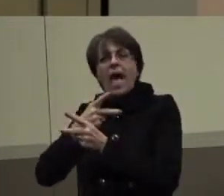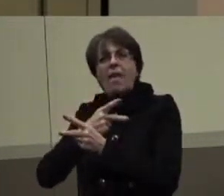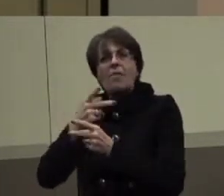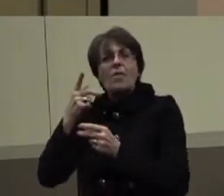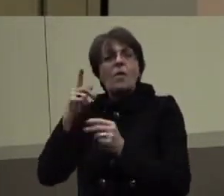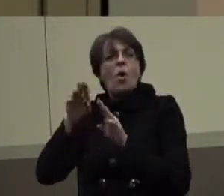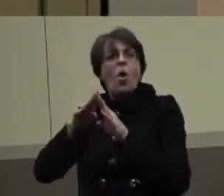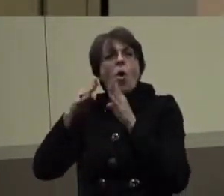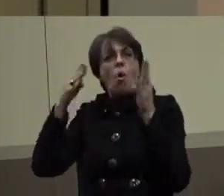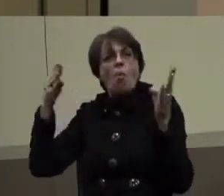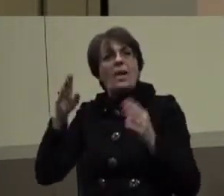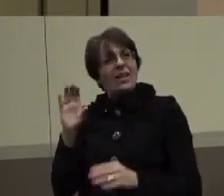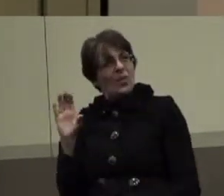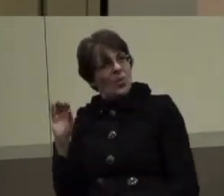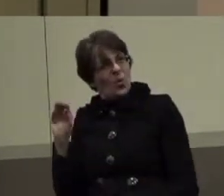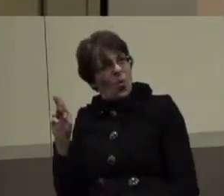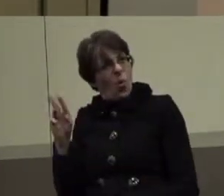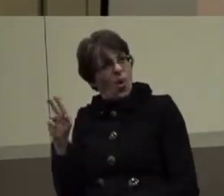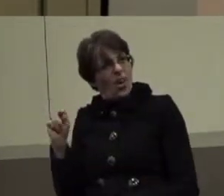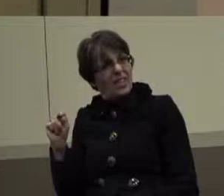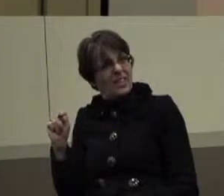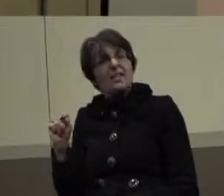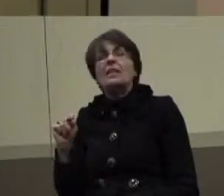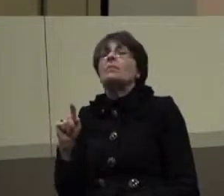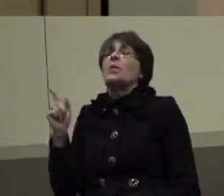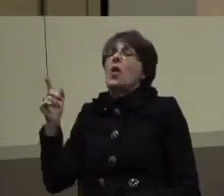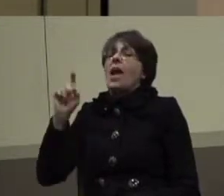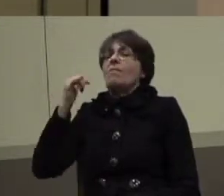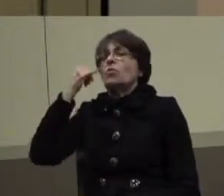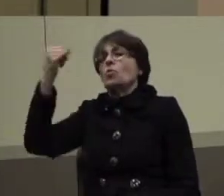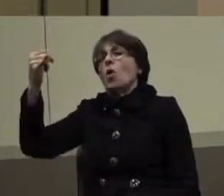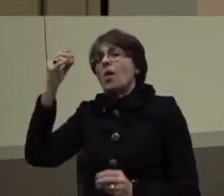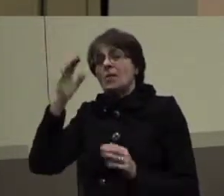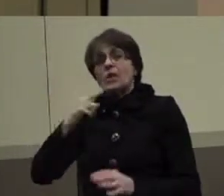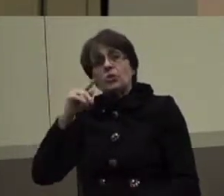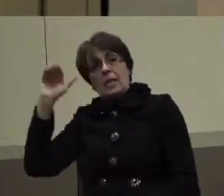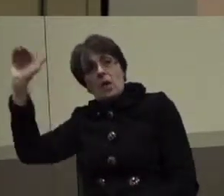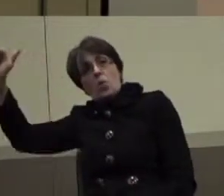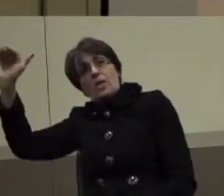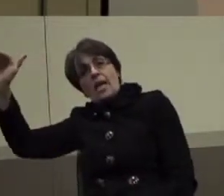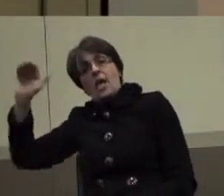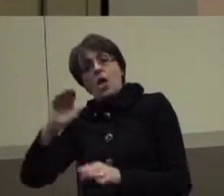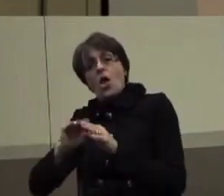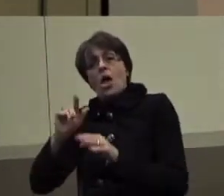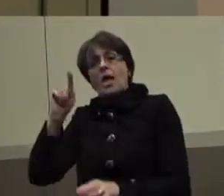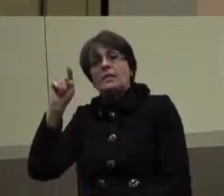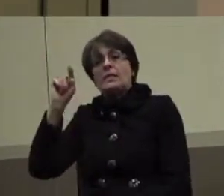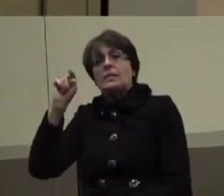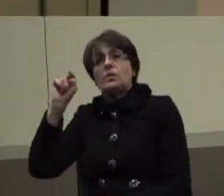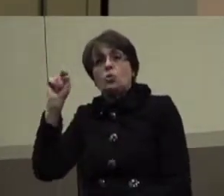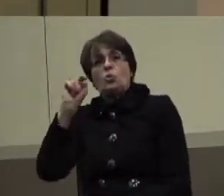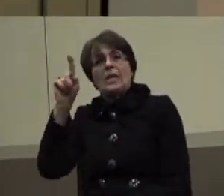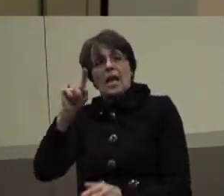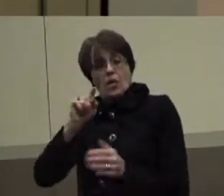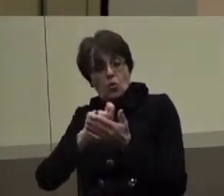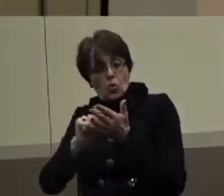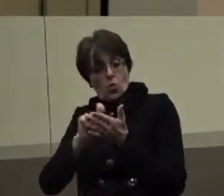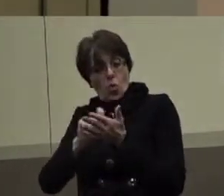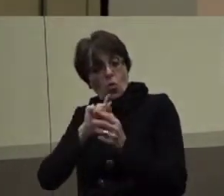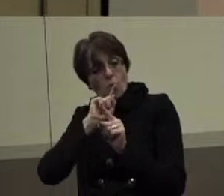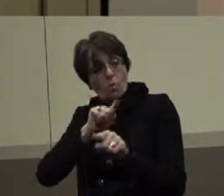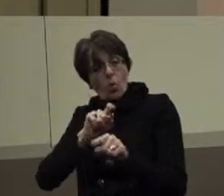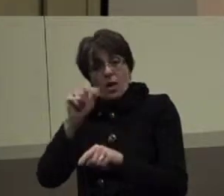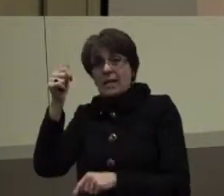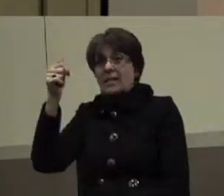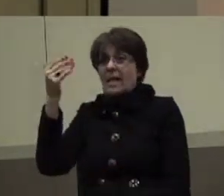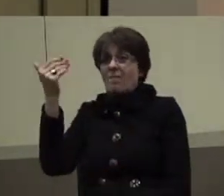court happens to have. So I'd have to call up the teacher and say, okay, on Tuesday, you wrote open court at 10:15. Was that spelling